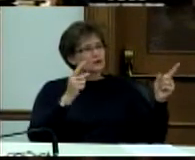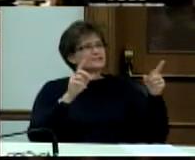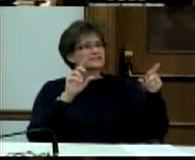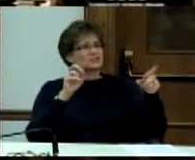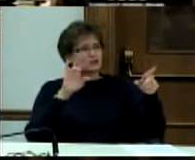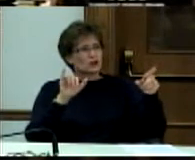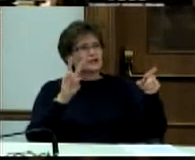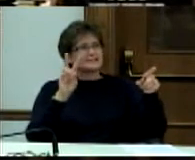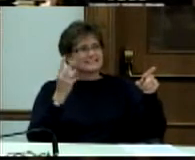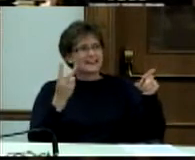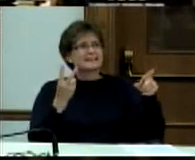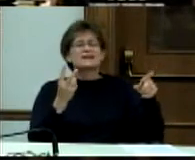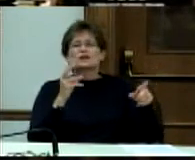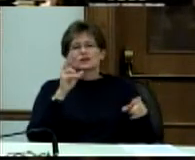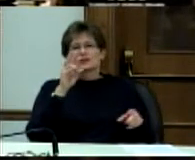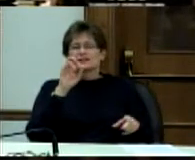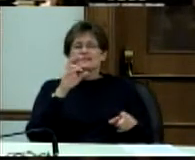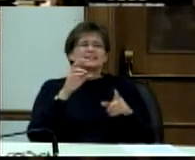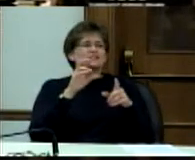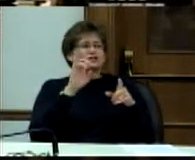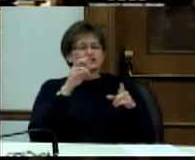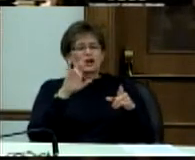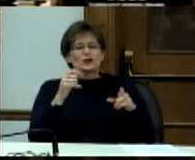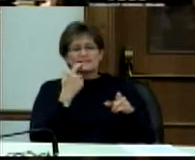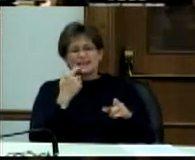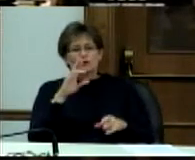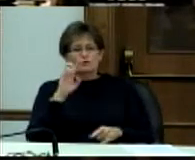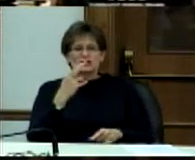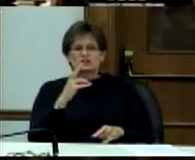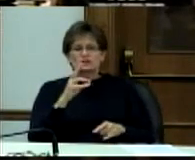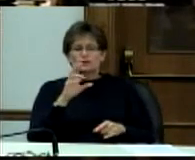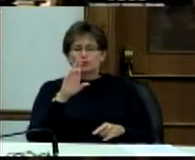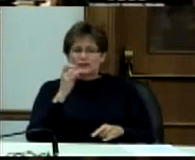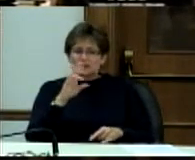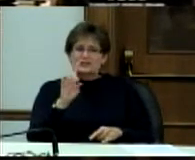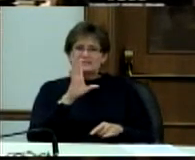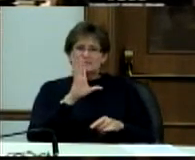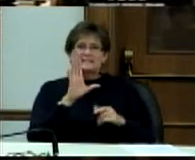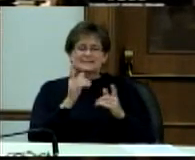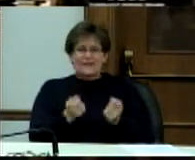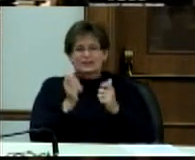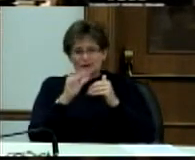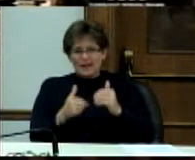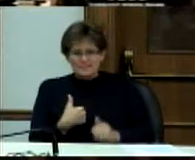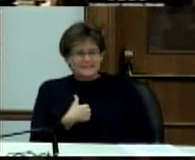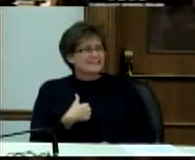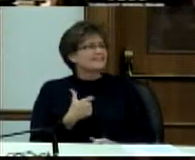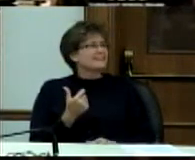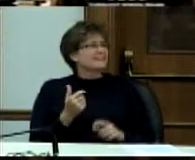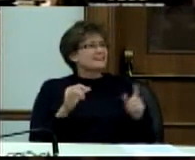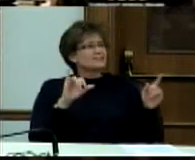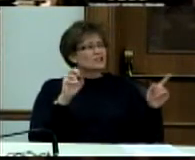Richard speaks faster than I do. Any further questions on this item?